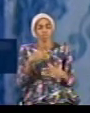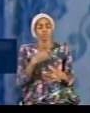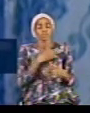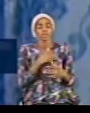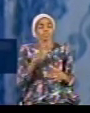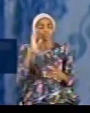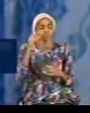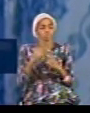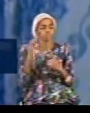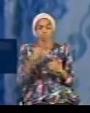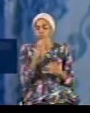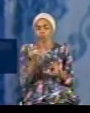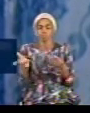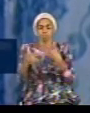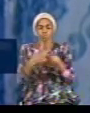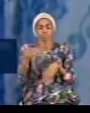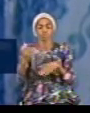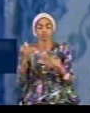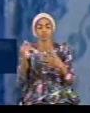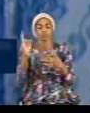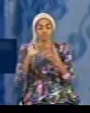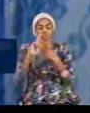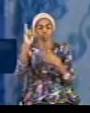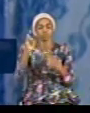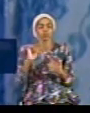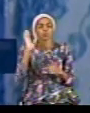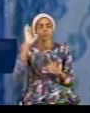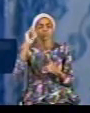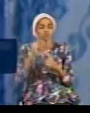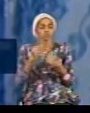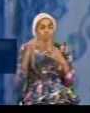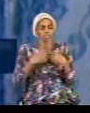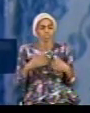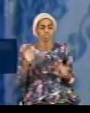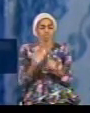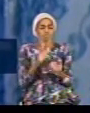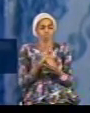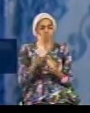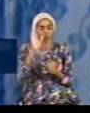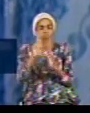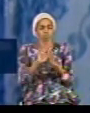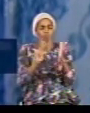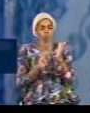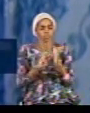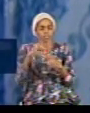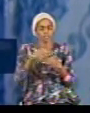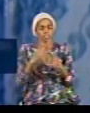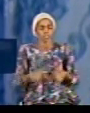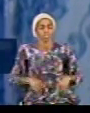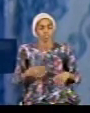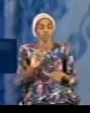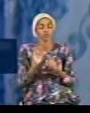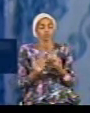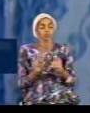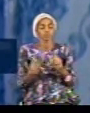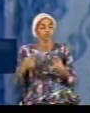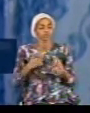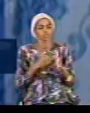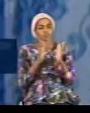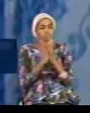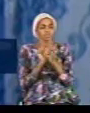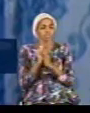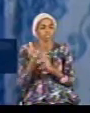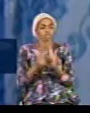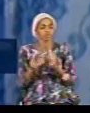void. But your word has accomplished your will in the lives of people. Father, we pray that everything that your word has done